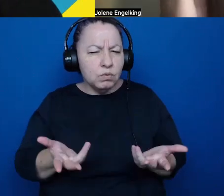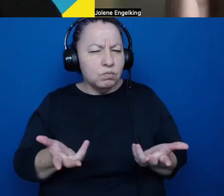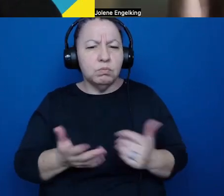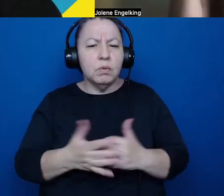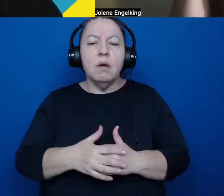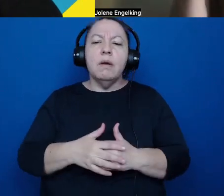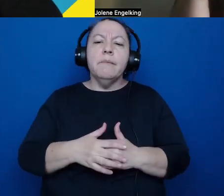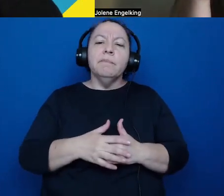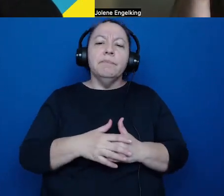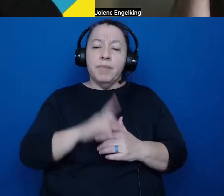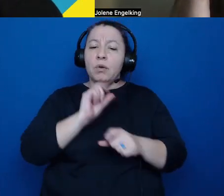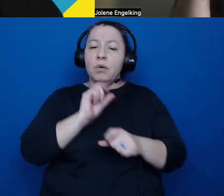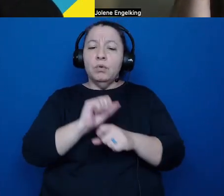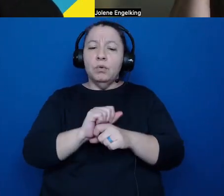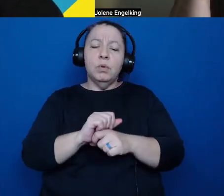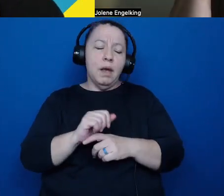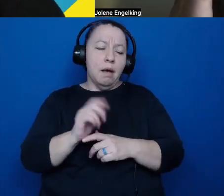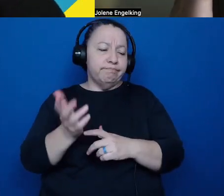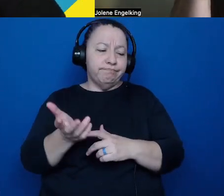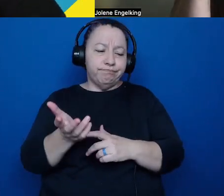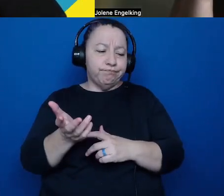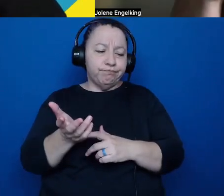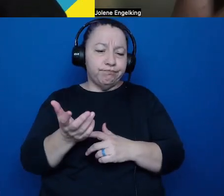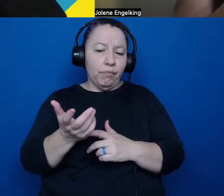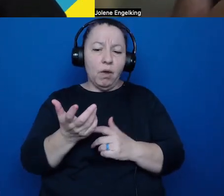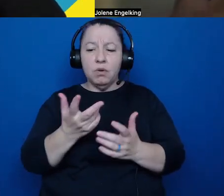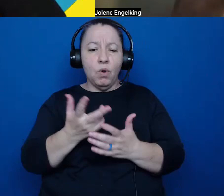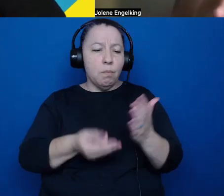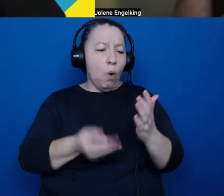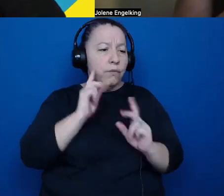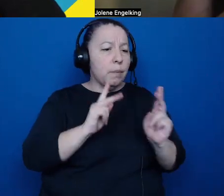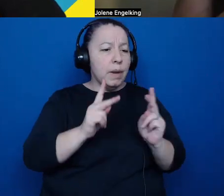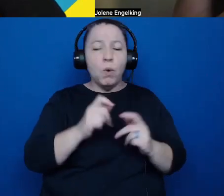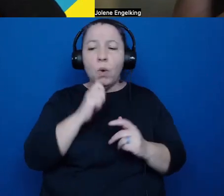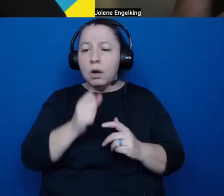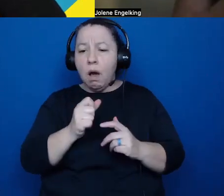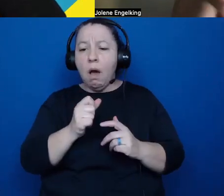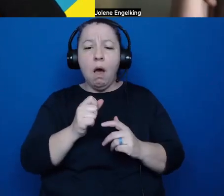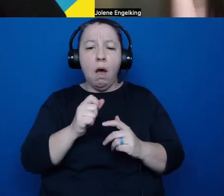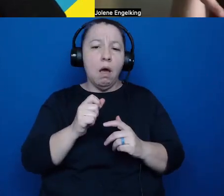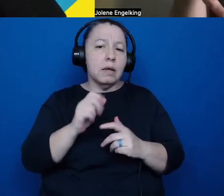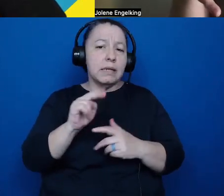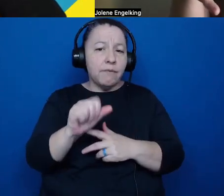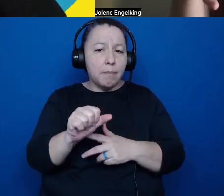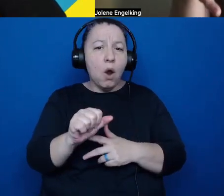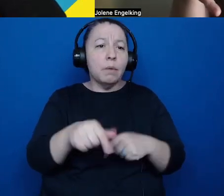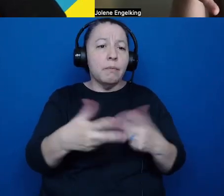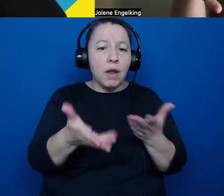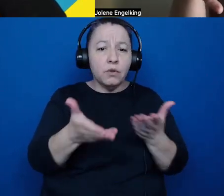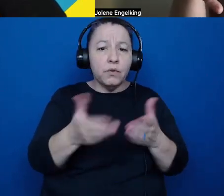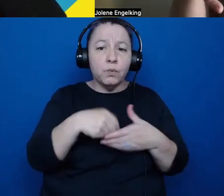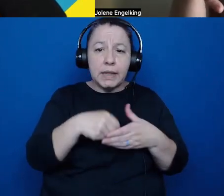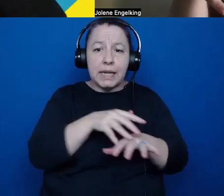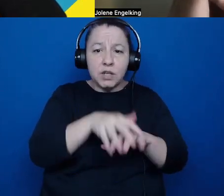And just truly, I think that both for folks who are non-Native, who are serving an Indigenous community within like tribal